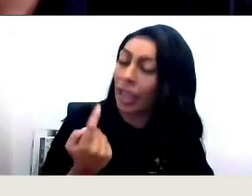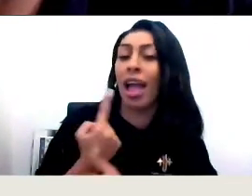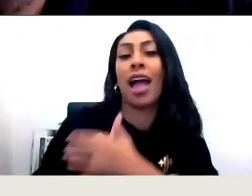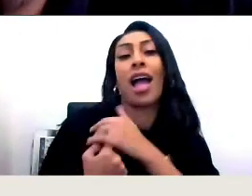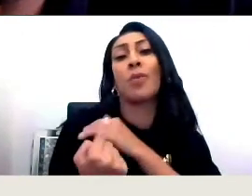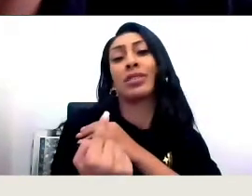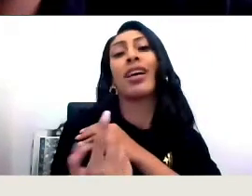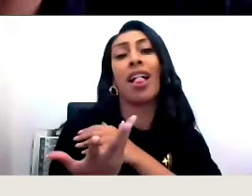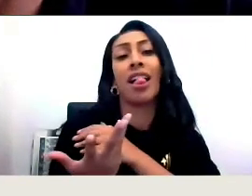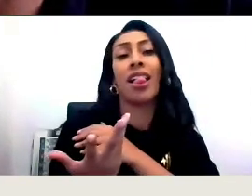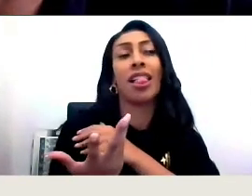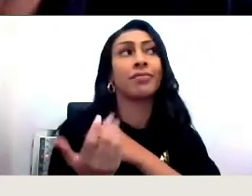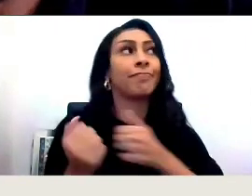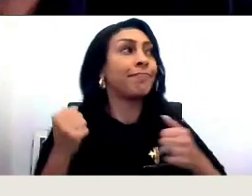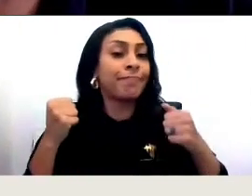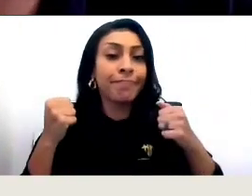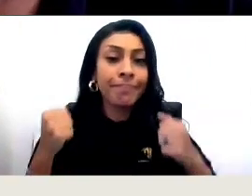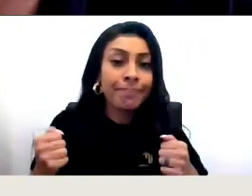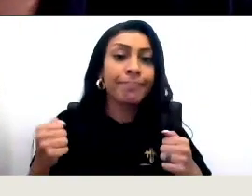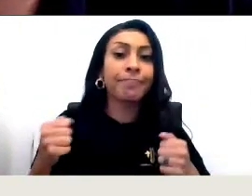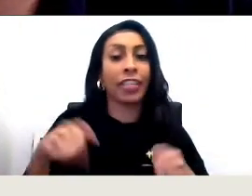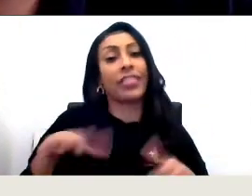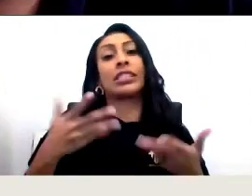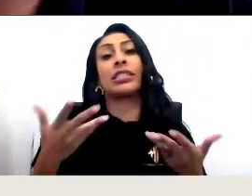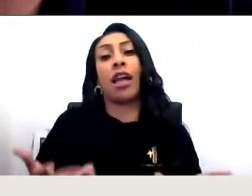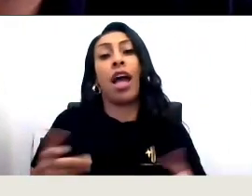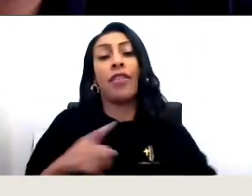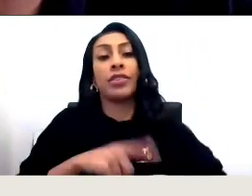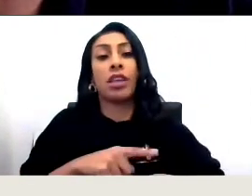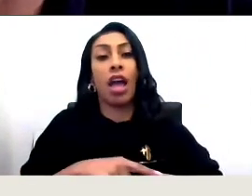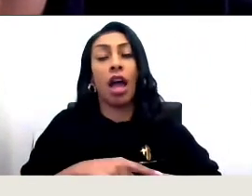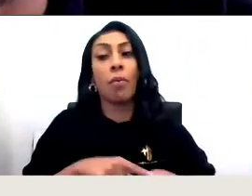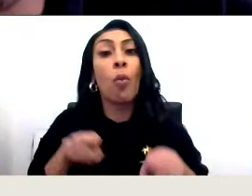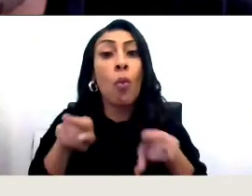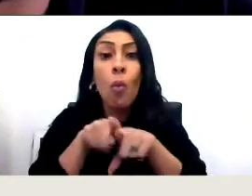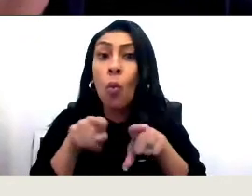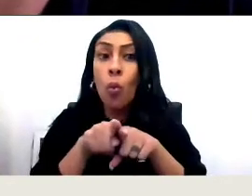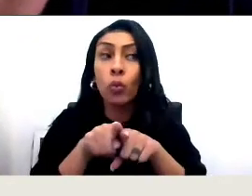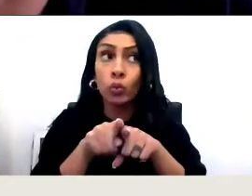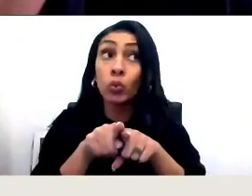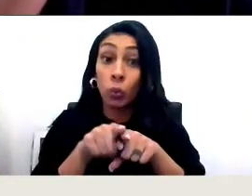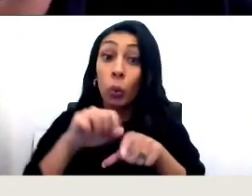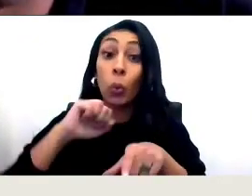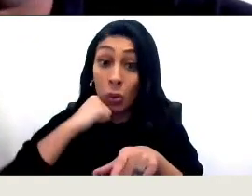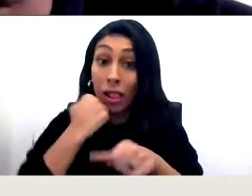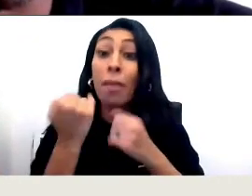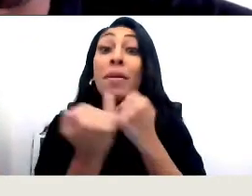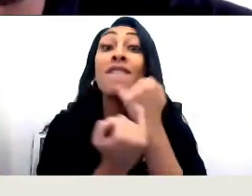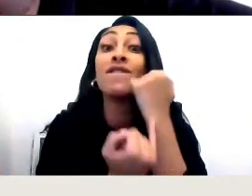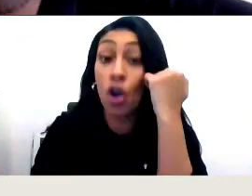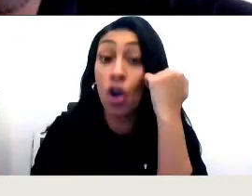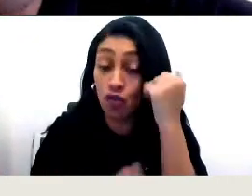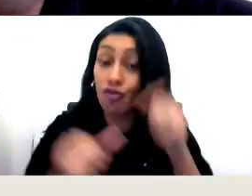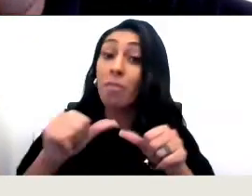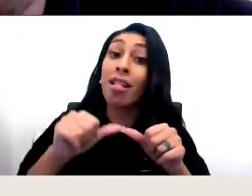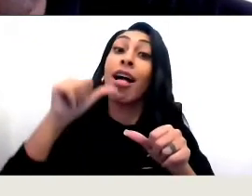stay back and to moan the moment, but we're also going to be even more vulnerable post